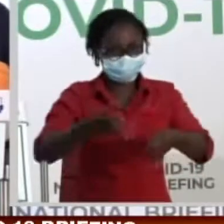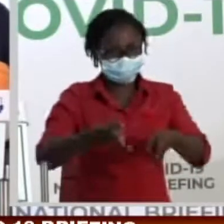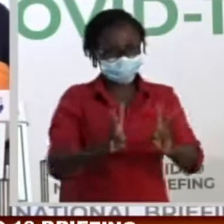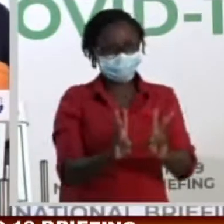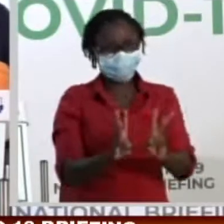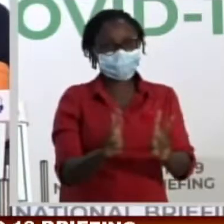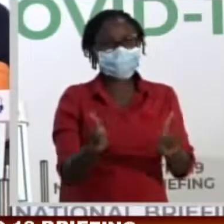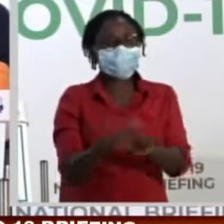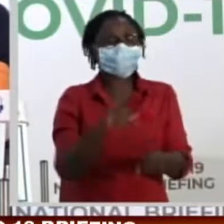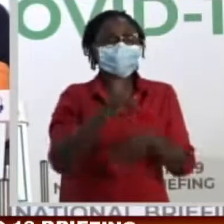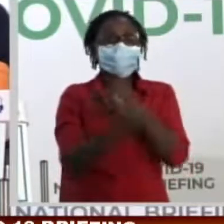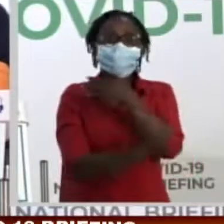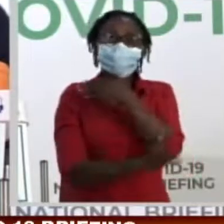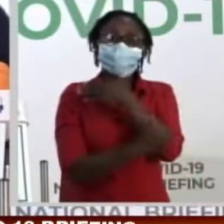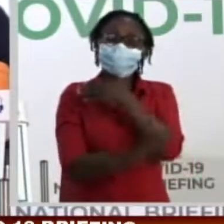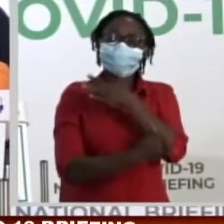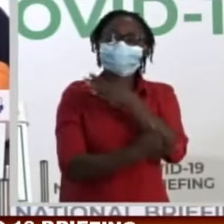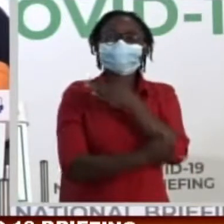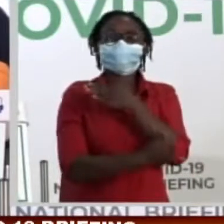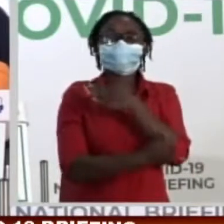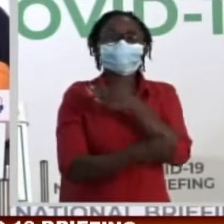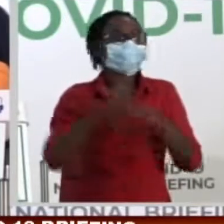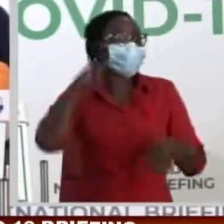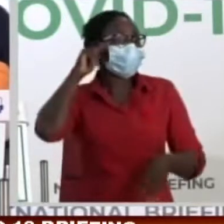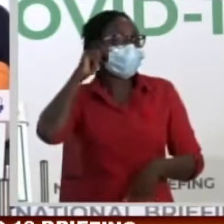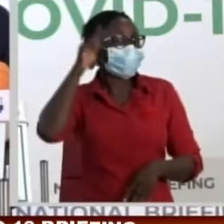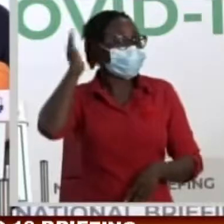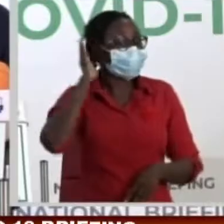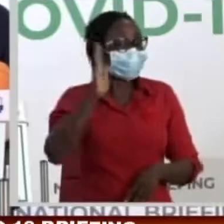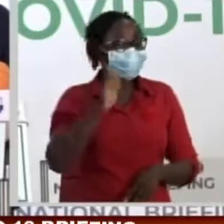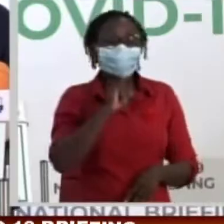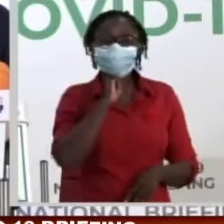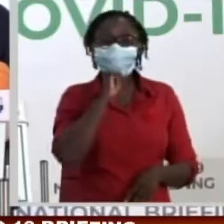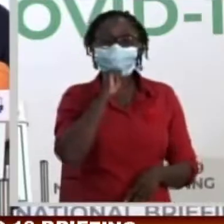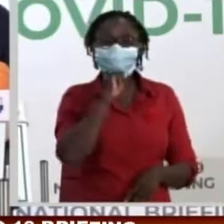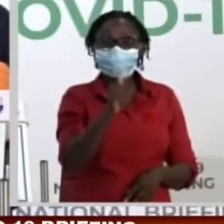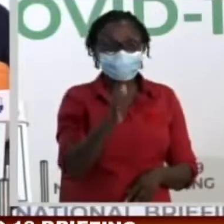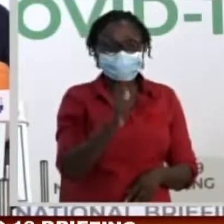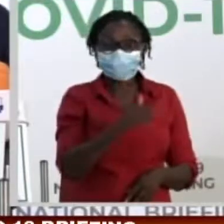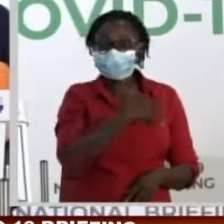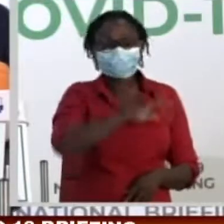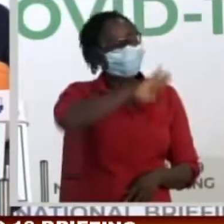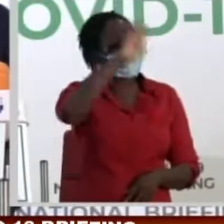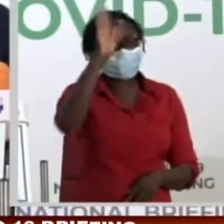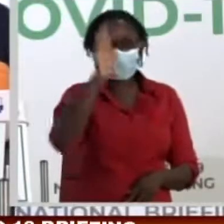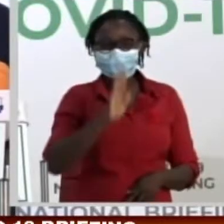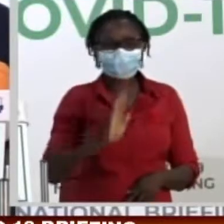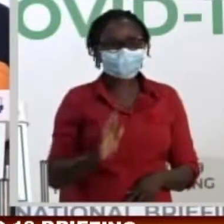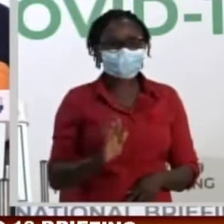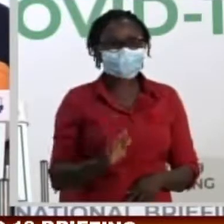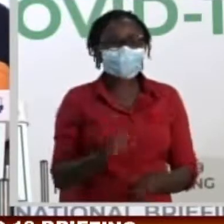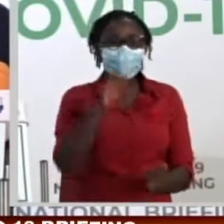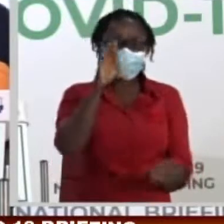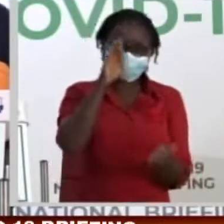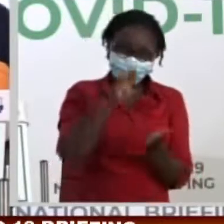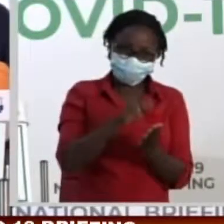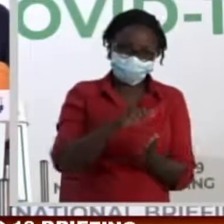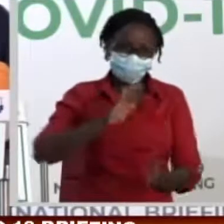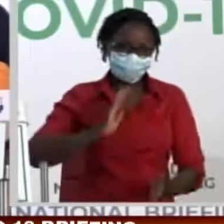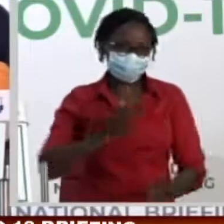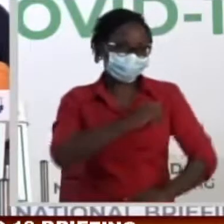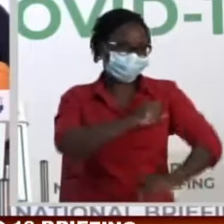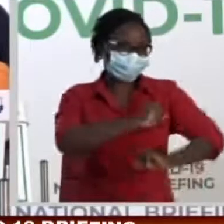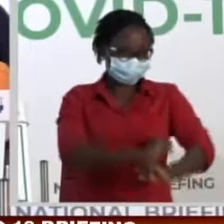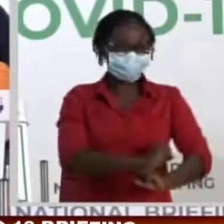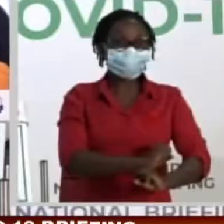As a country, Nigeria should not and would not lower its guard. And